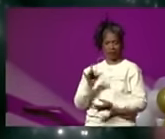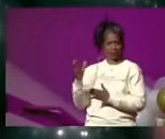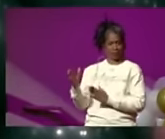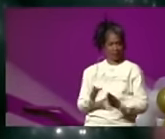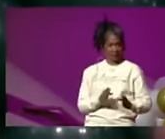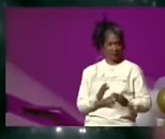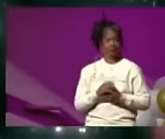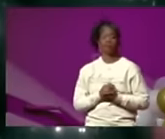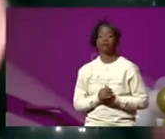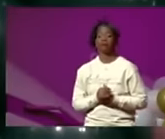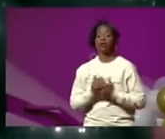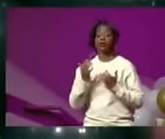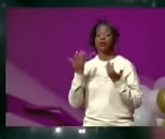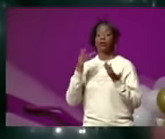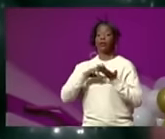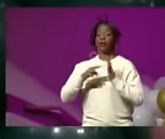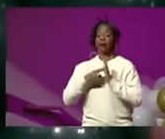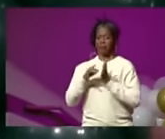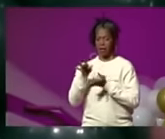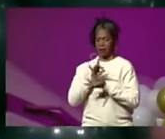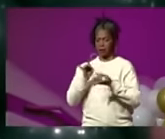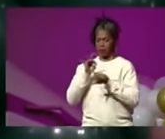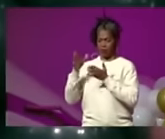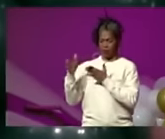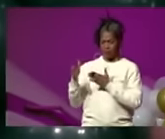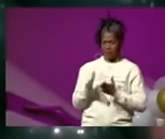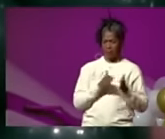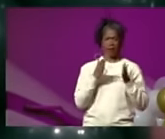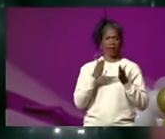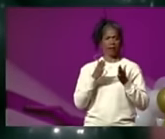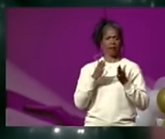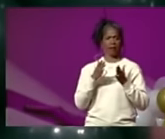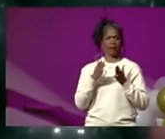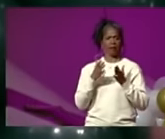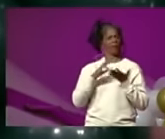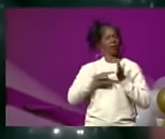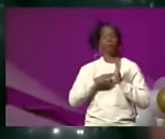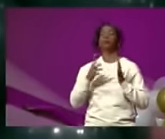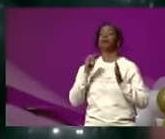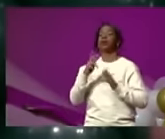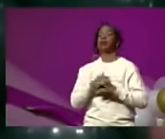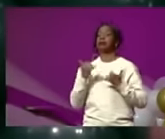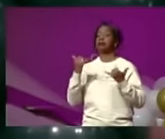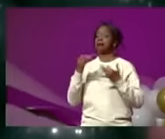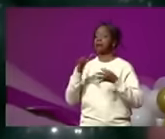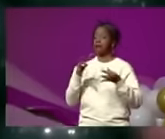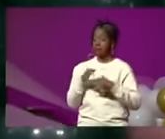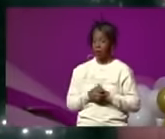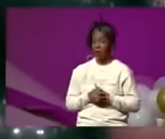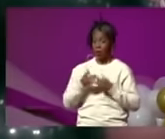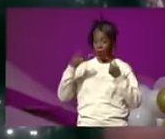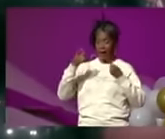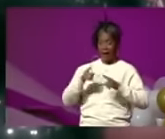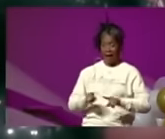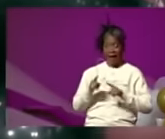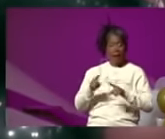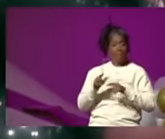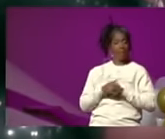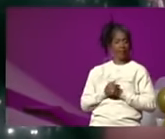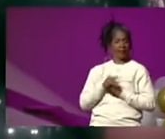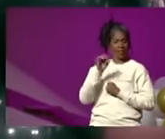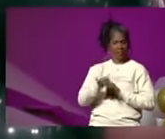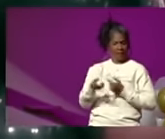done. A divine design. He will, this happened in order to fulfill what the prophets